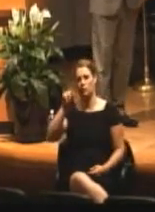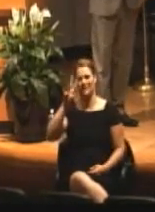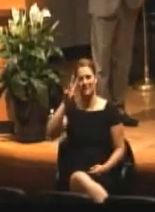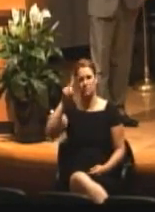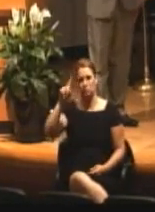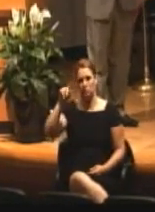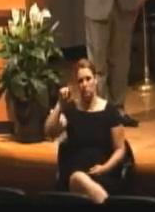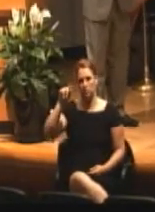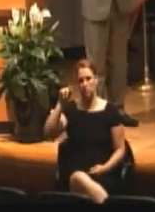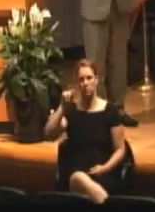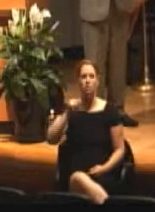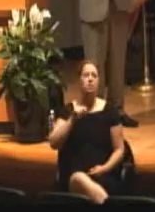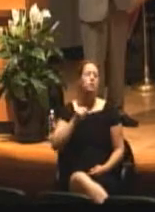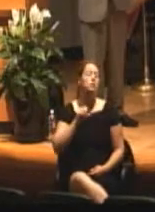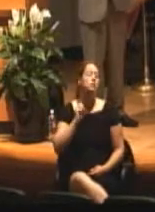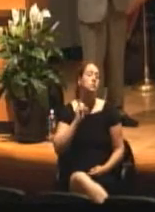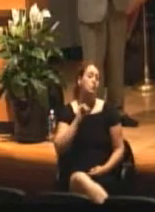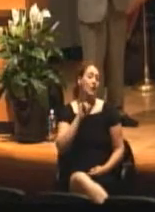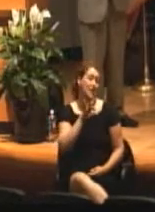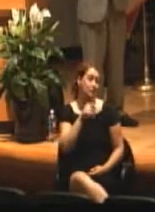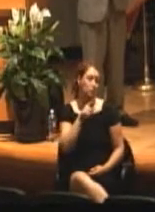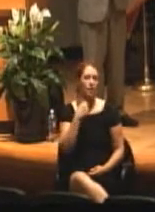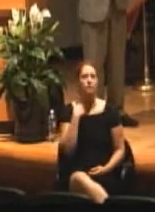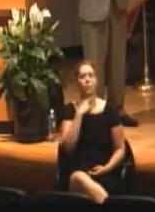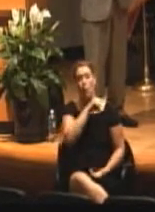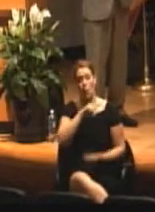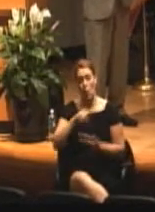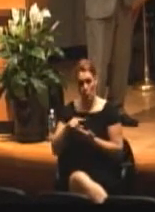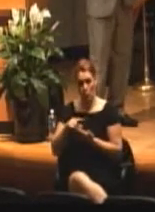lower the score, higher the interest rate.